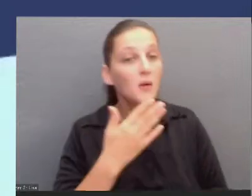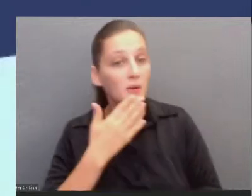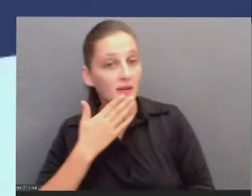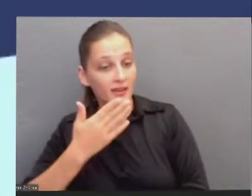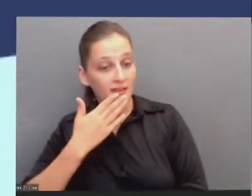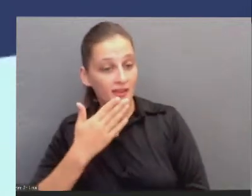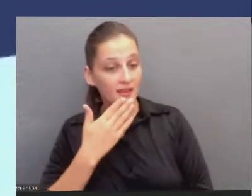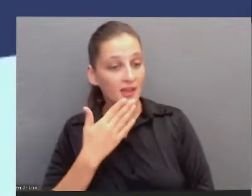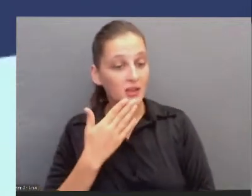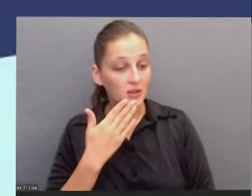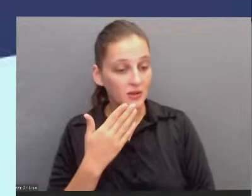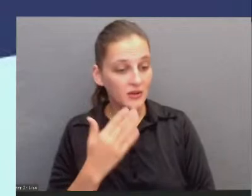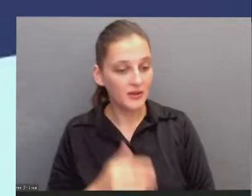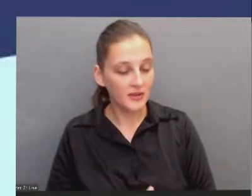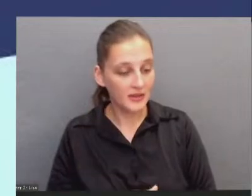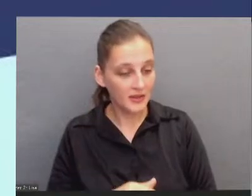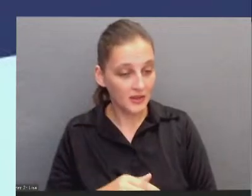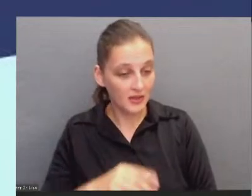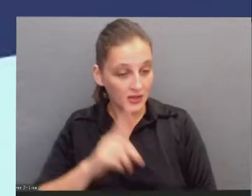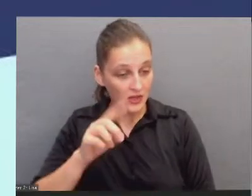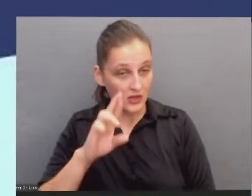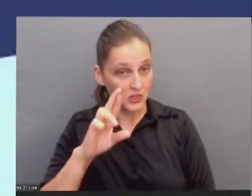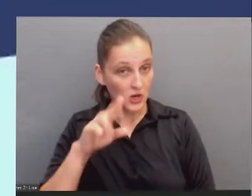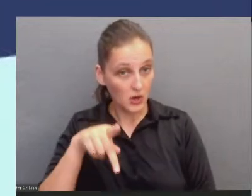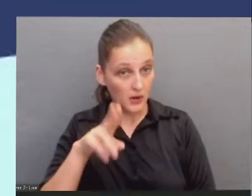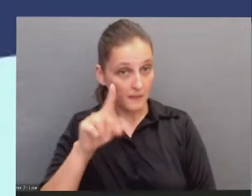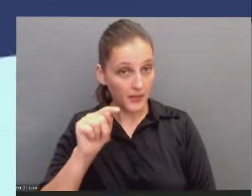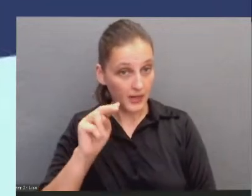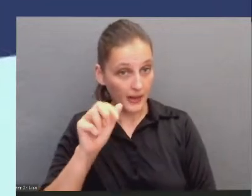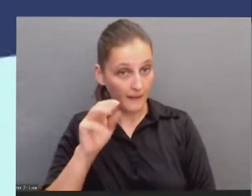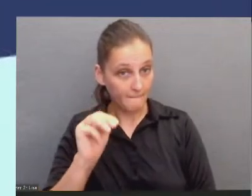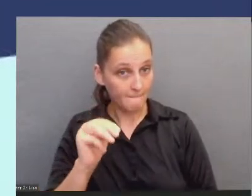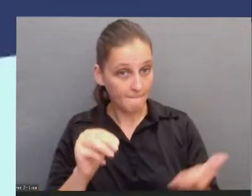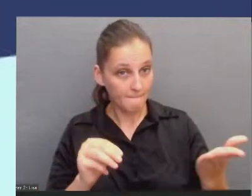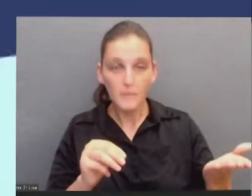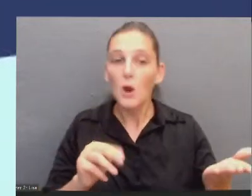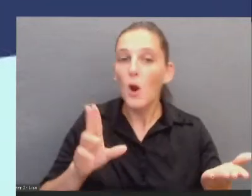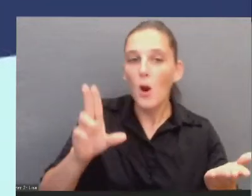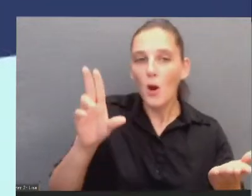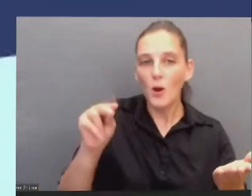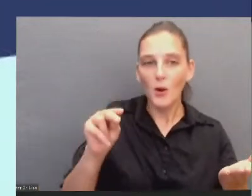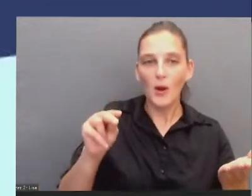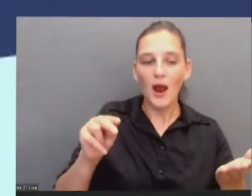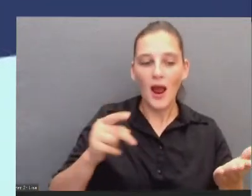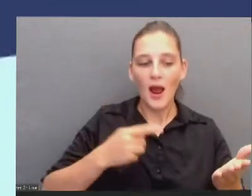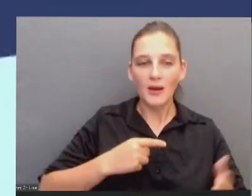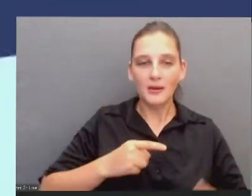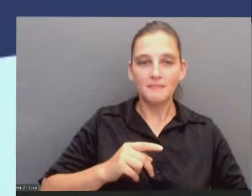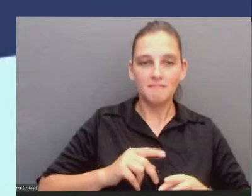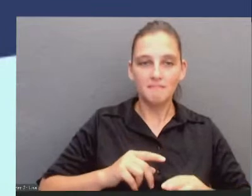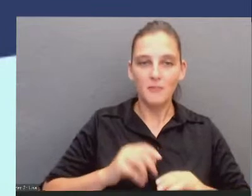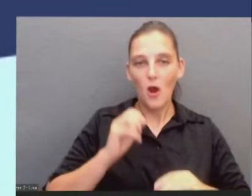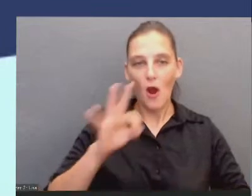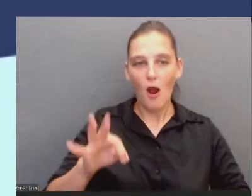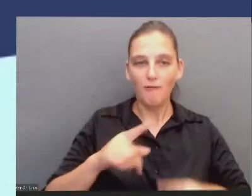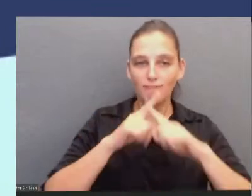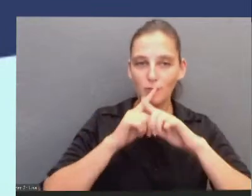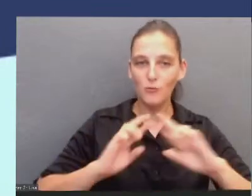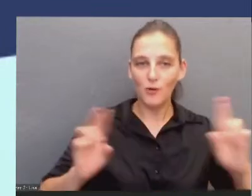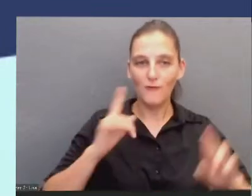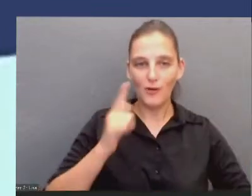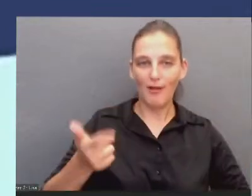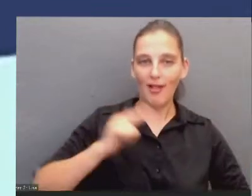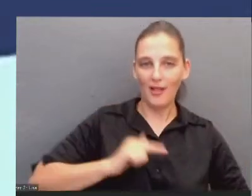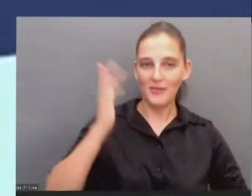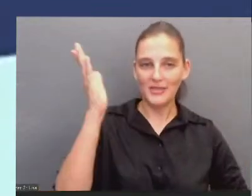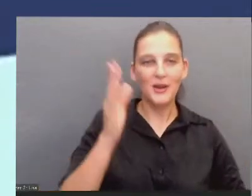Imperato. Dr. Putnam? No, I am just gearing up for the next presentation. Just wanted to be ready. Wonderful. Thank you